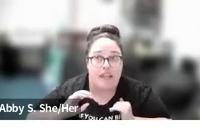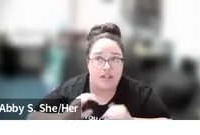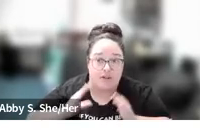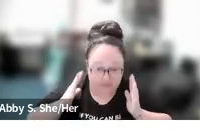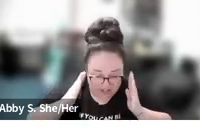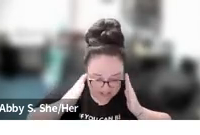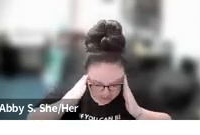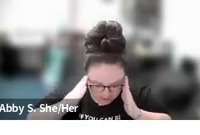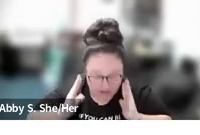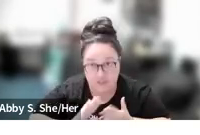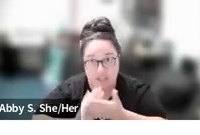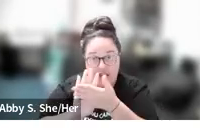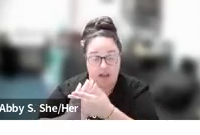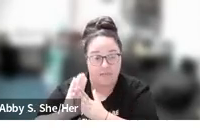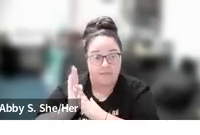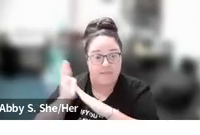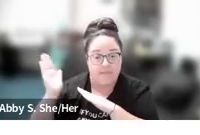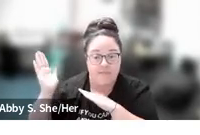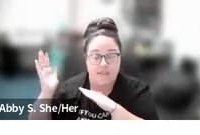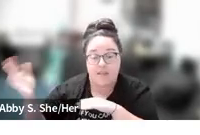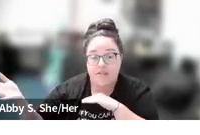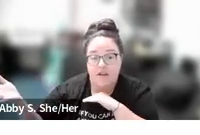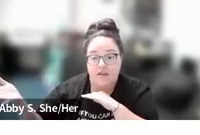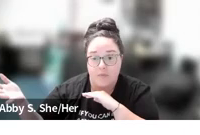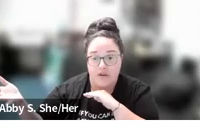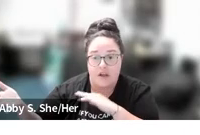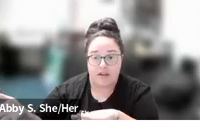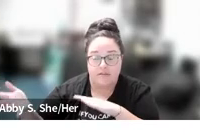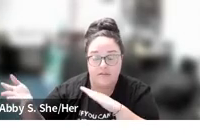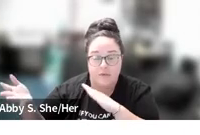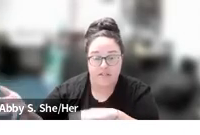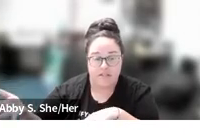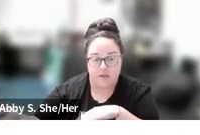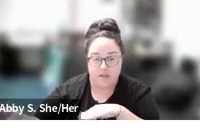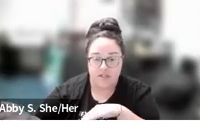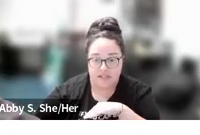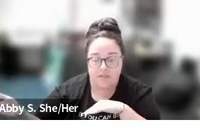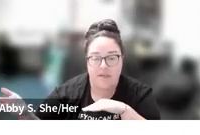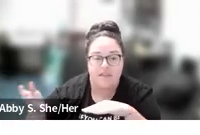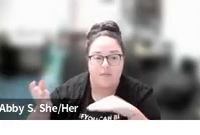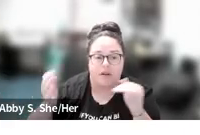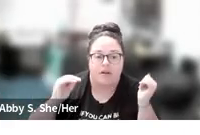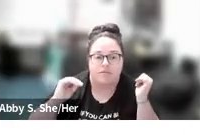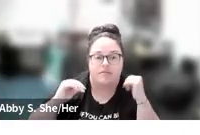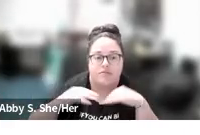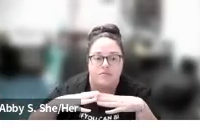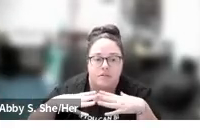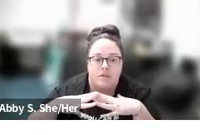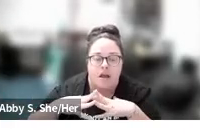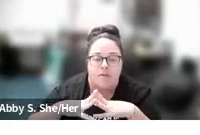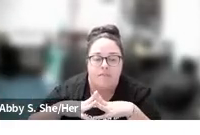But with Android devices, you have the Samsung voice assistant, which is Bixby. And then when it comes